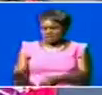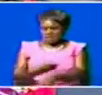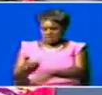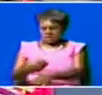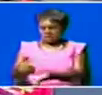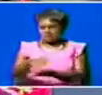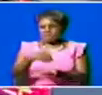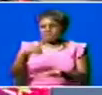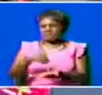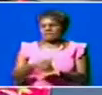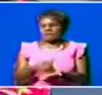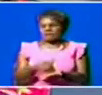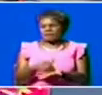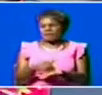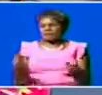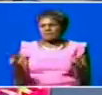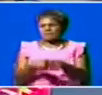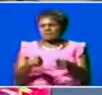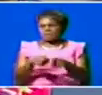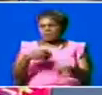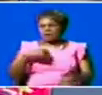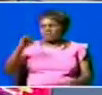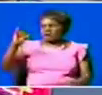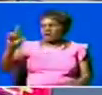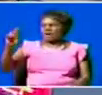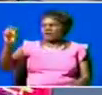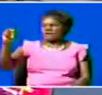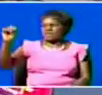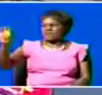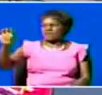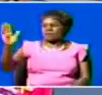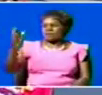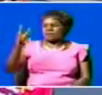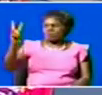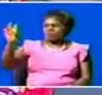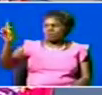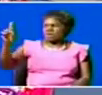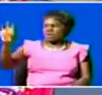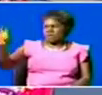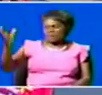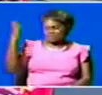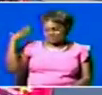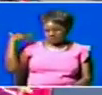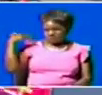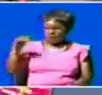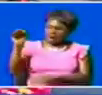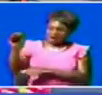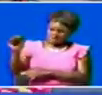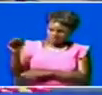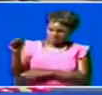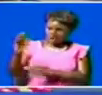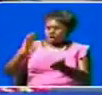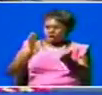is an administrator with the hospital, right? And then we have Irene Were as well with us. So earlier on, we did ask you to